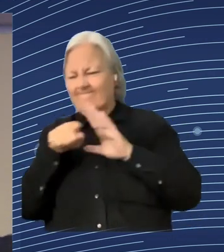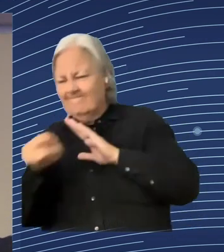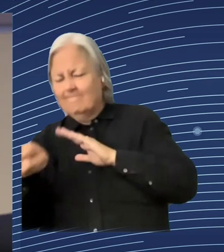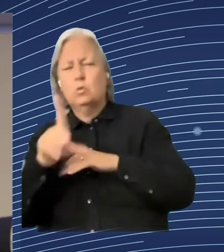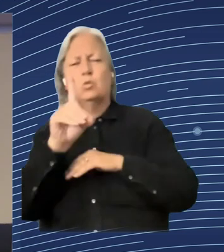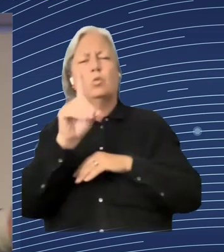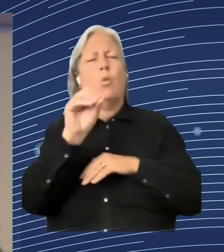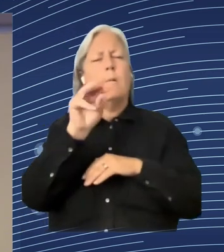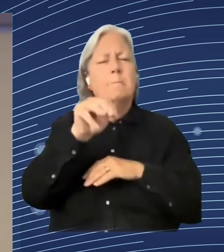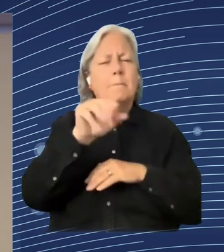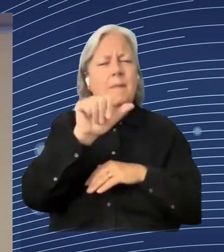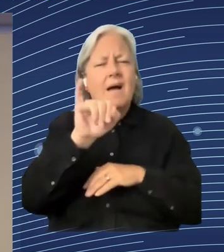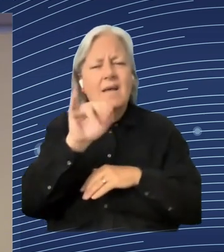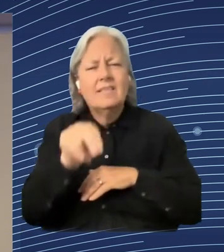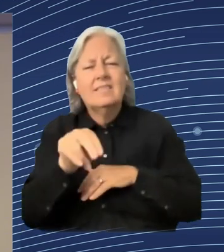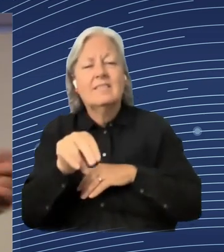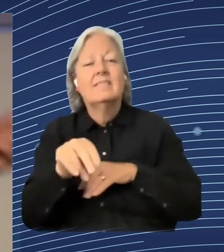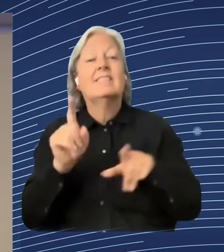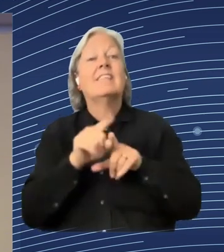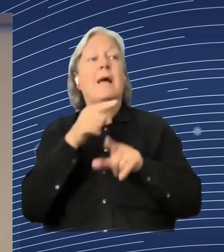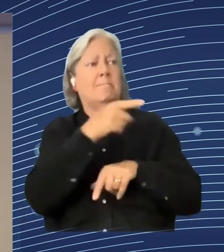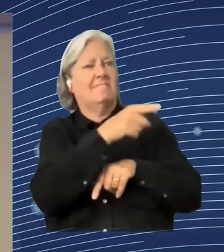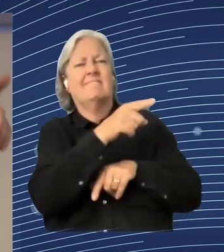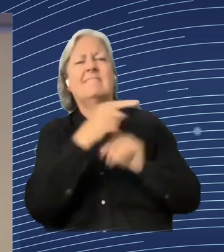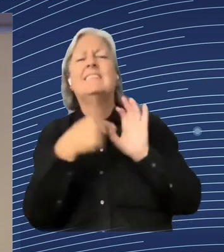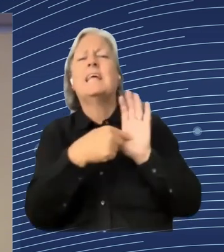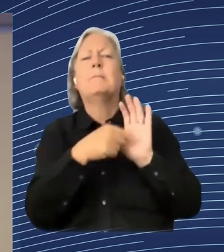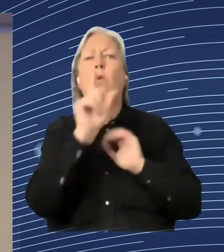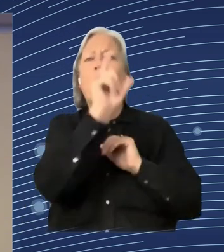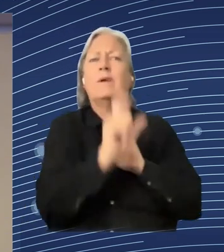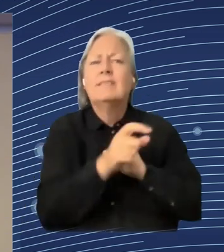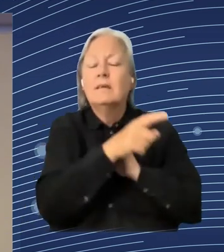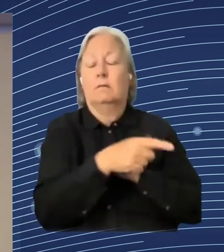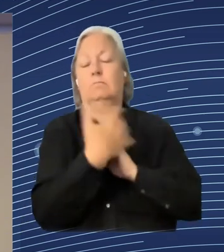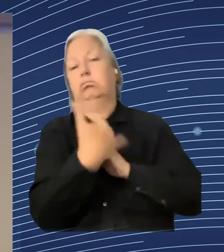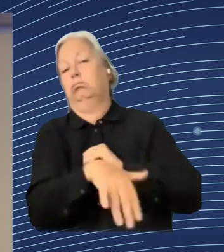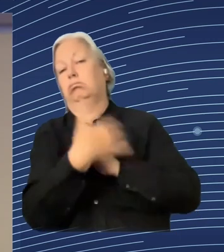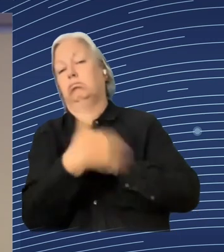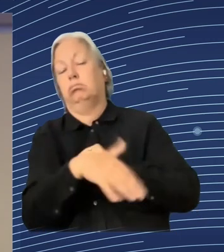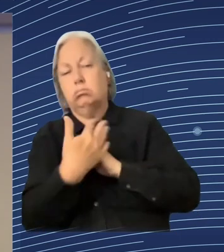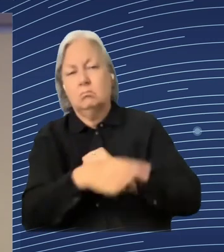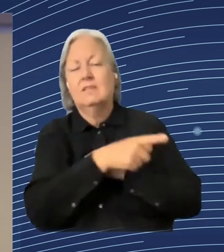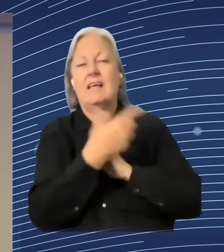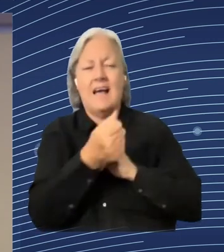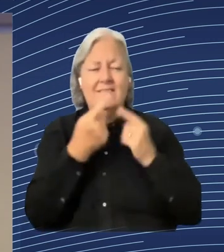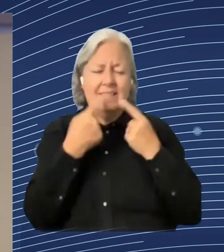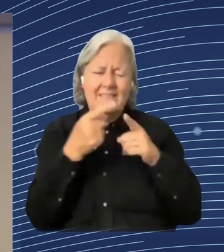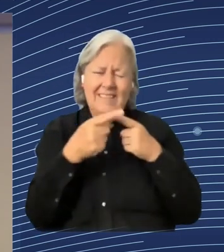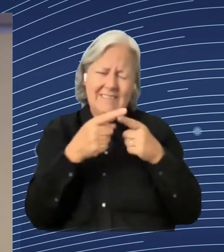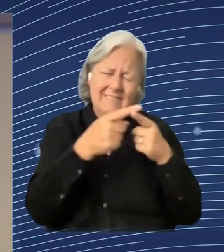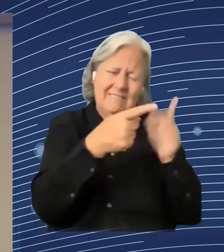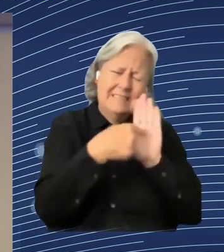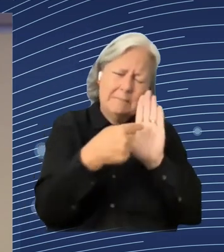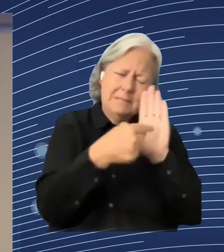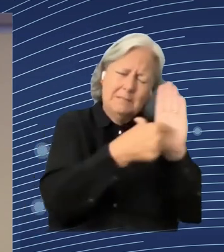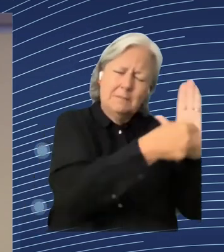what we saw in Italy, this is incredible. And then they are linking with all these different scenarios. So this is great. And I think an